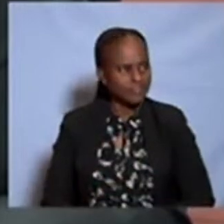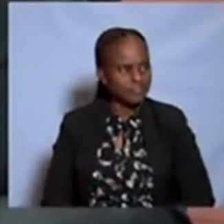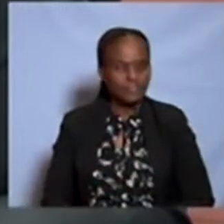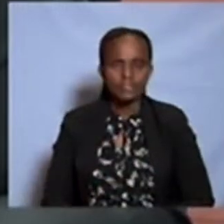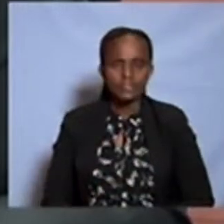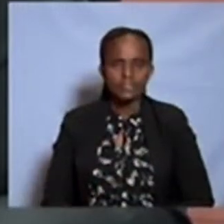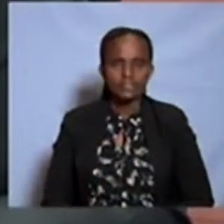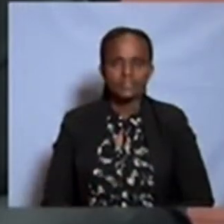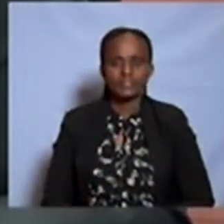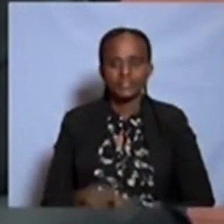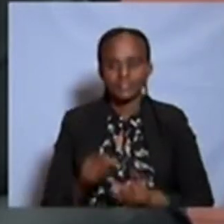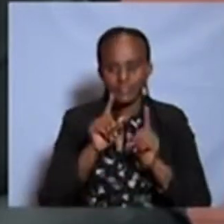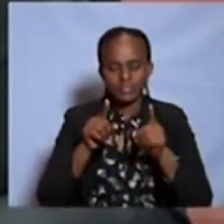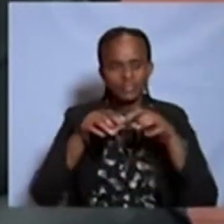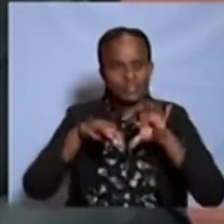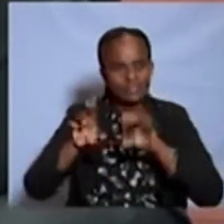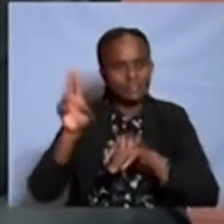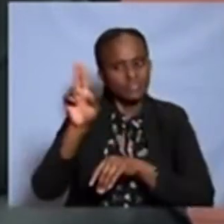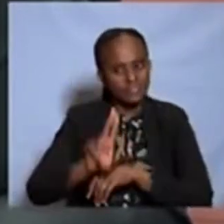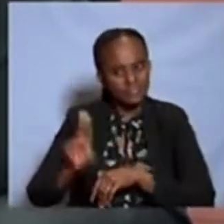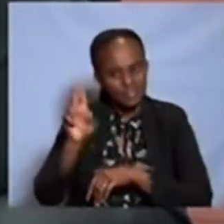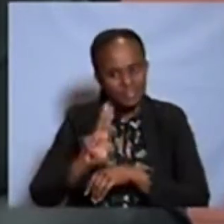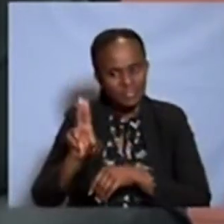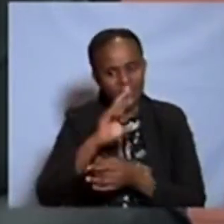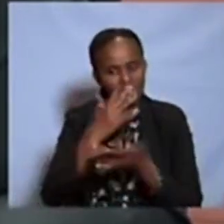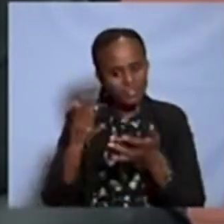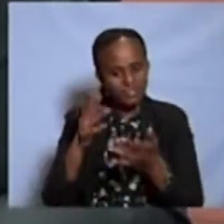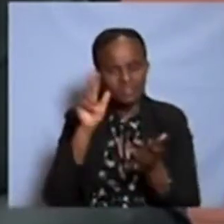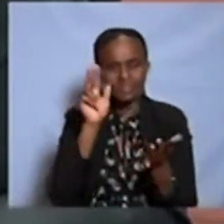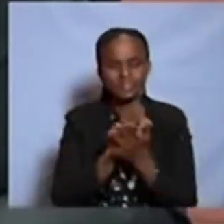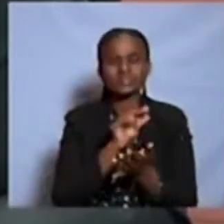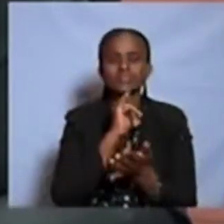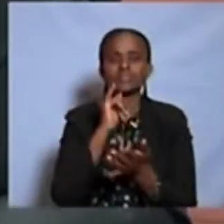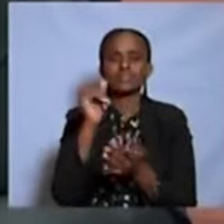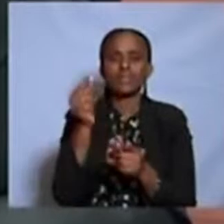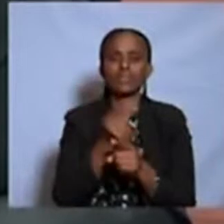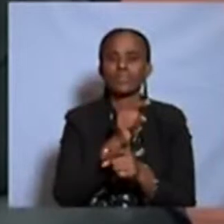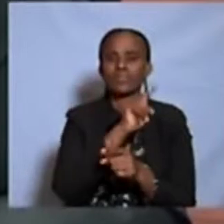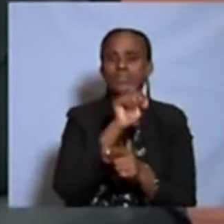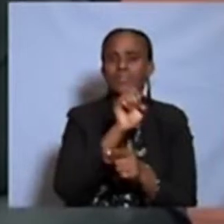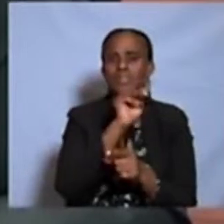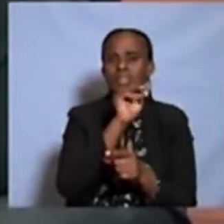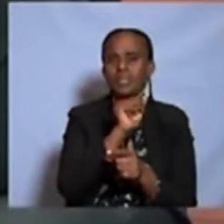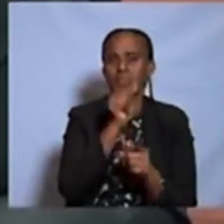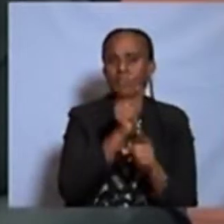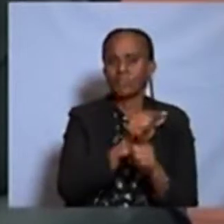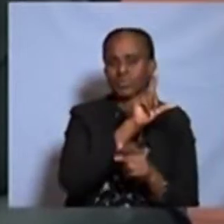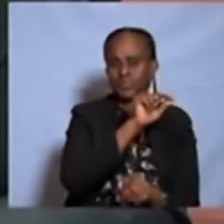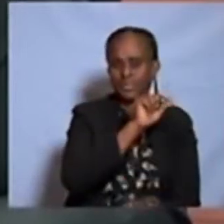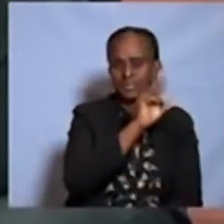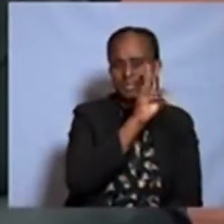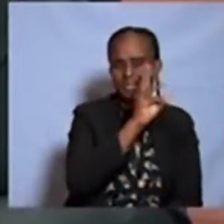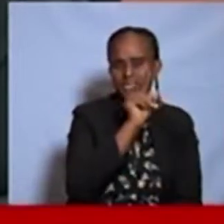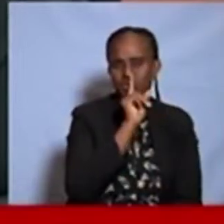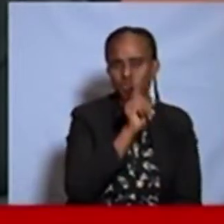How can you go on using something which has not been approved by ZEMA from 2016?